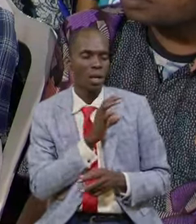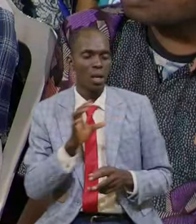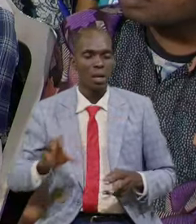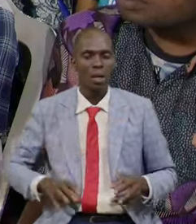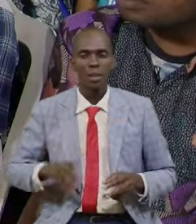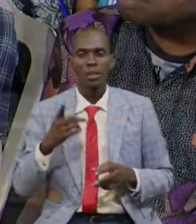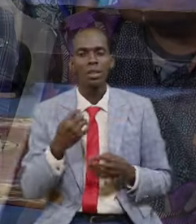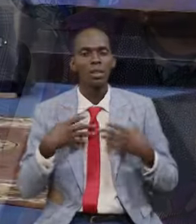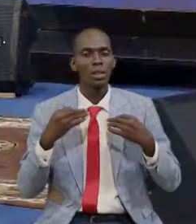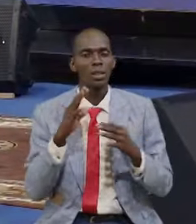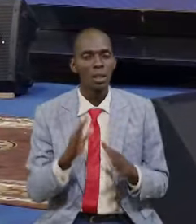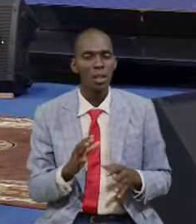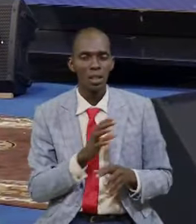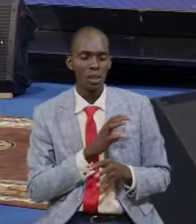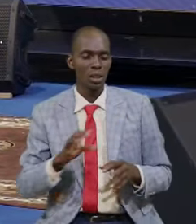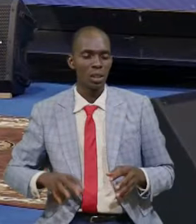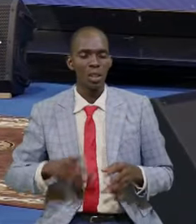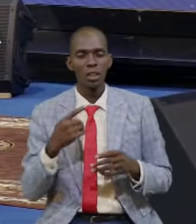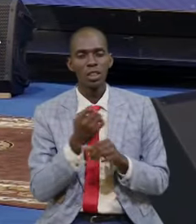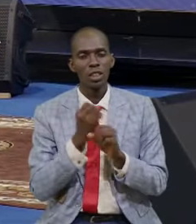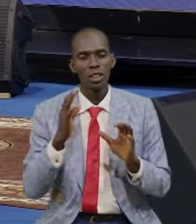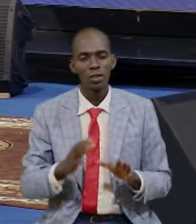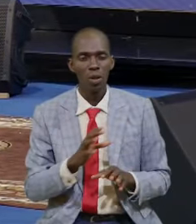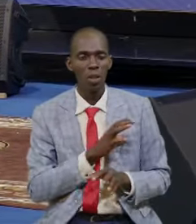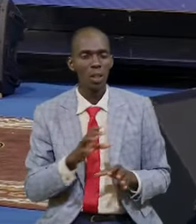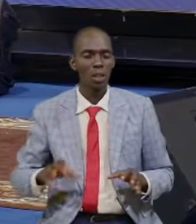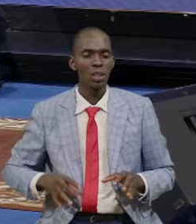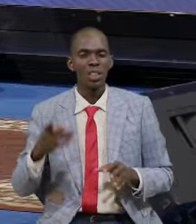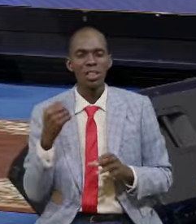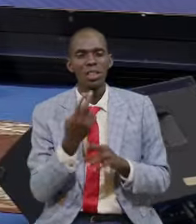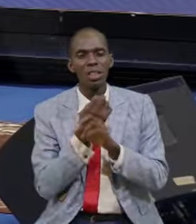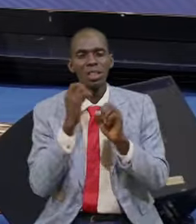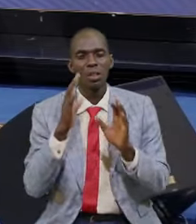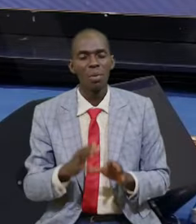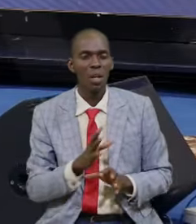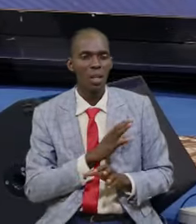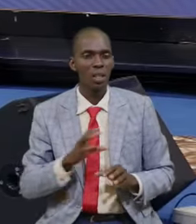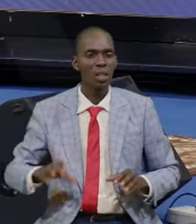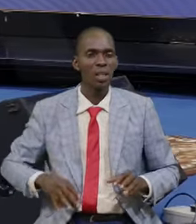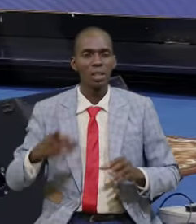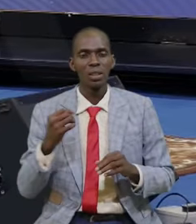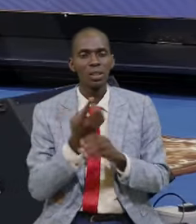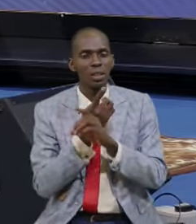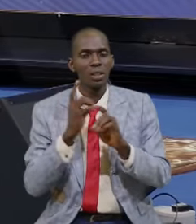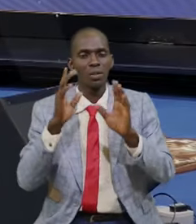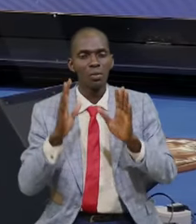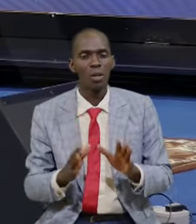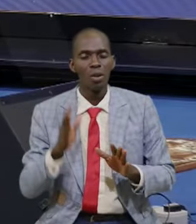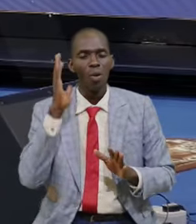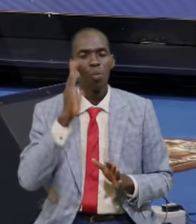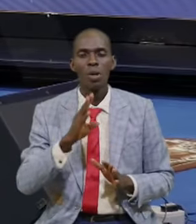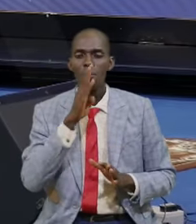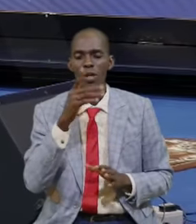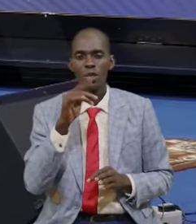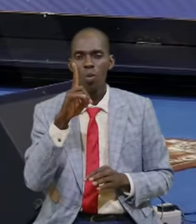healer. Christ, the savior. Christ, the redeemer. Christ, the deliverer, will be the one that reigns